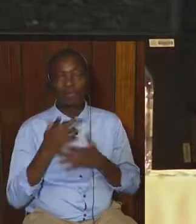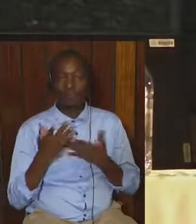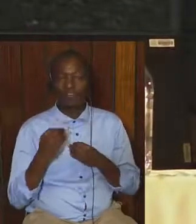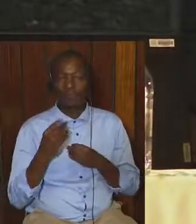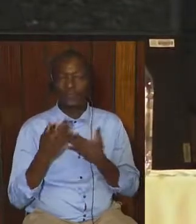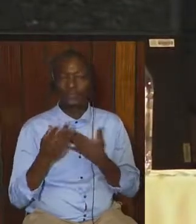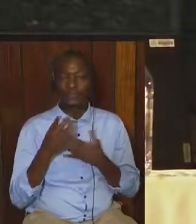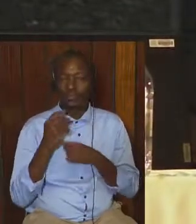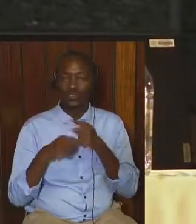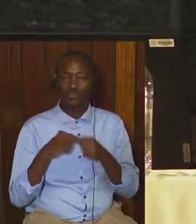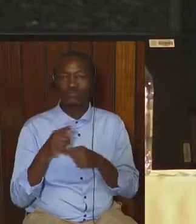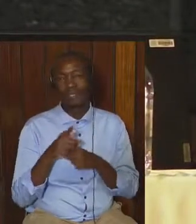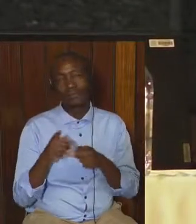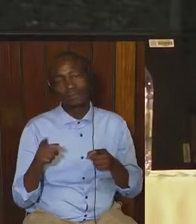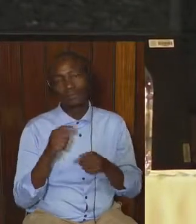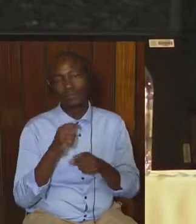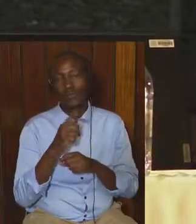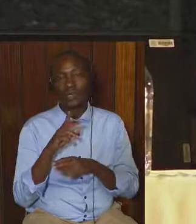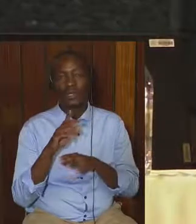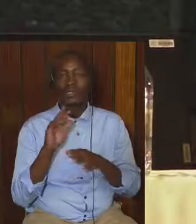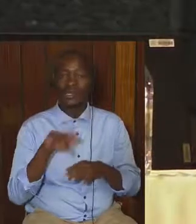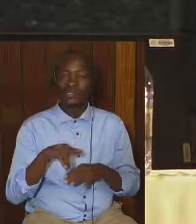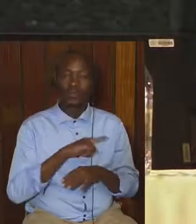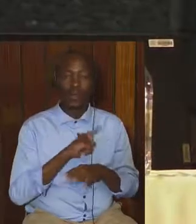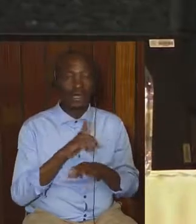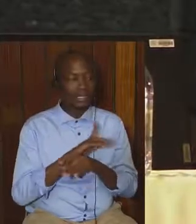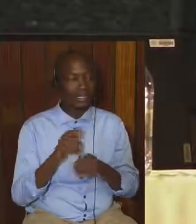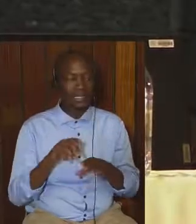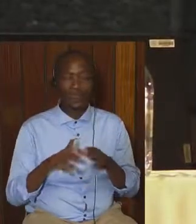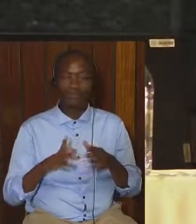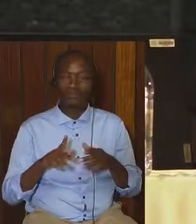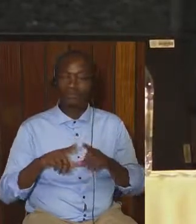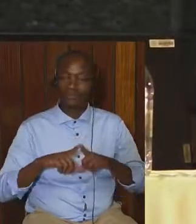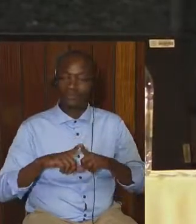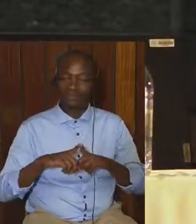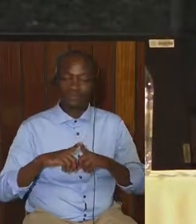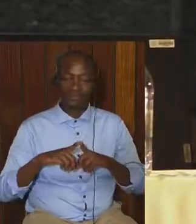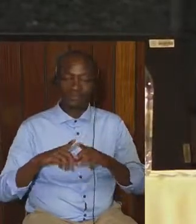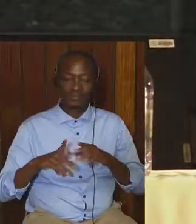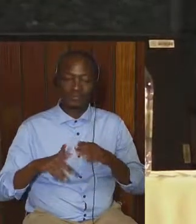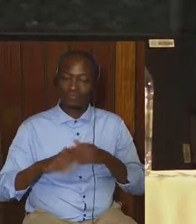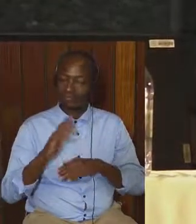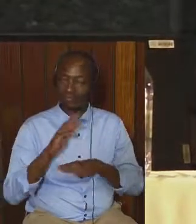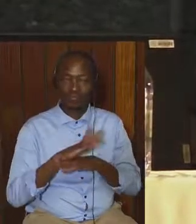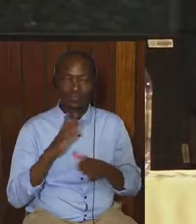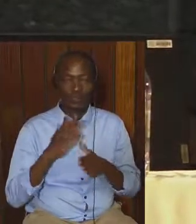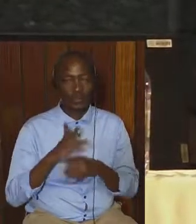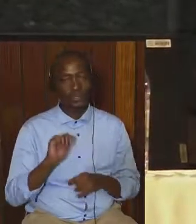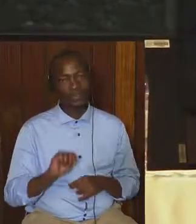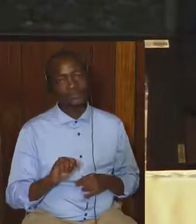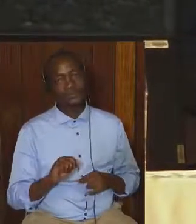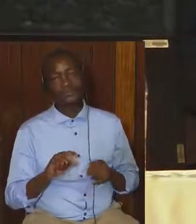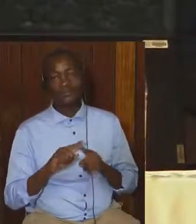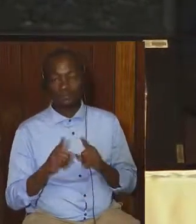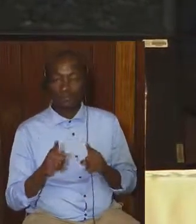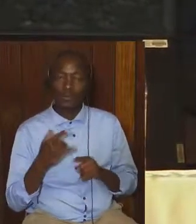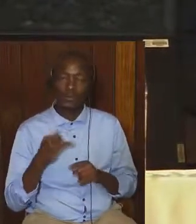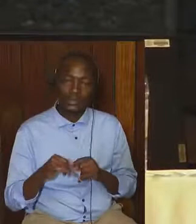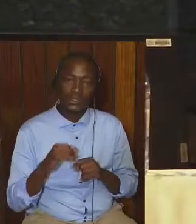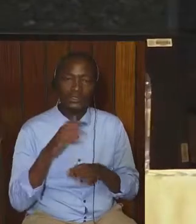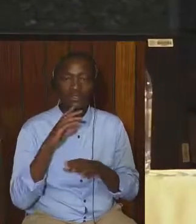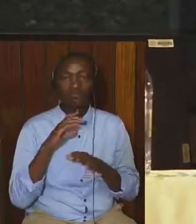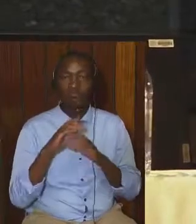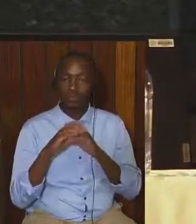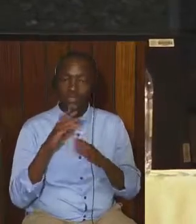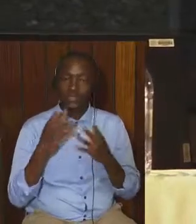been engaging with them, hence they didn't really terminate the works. They could have terminated the works, but we engaged with them